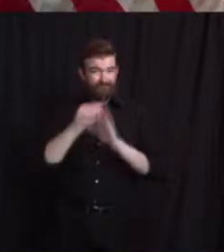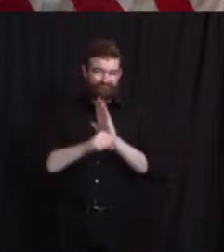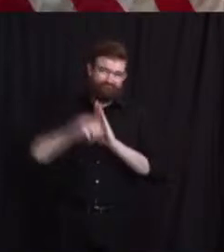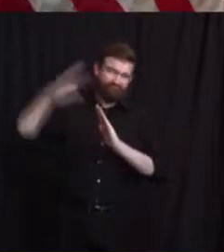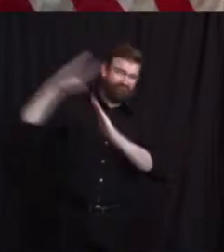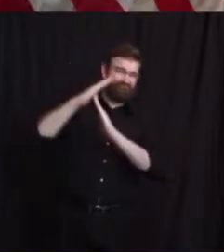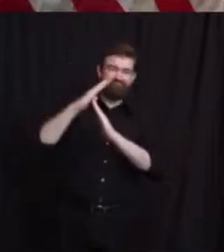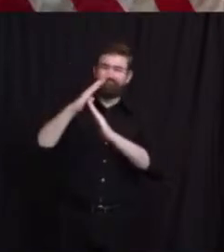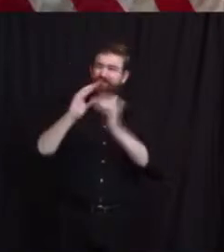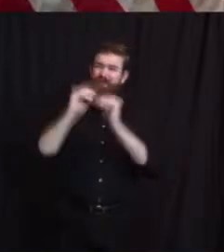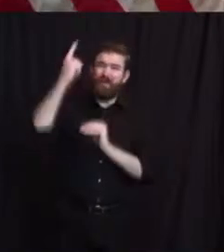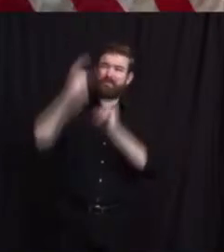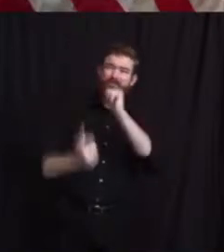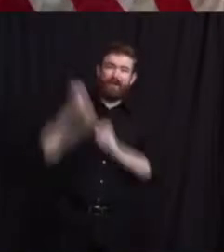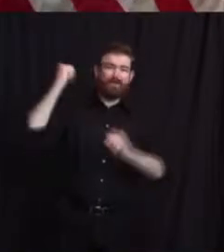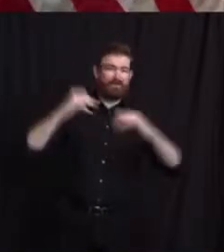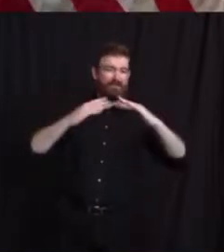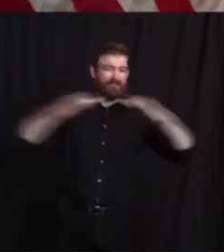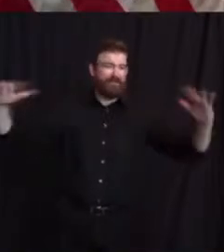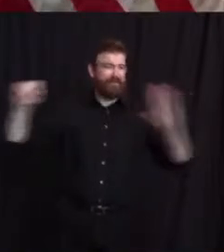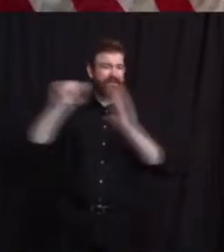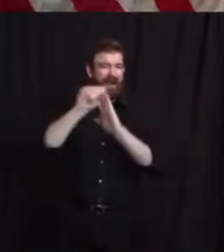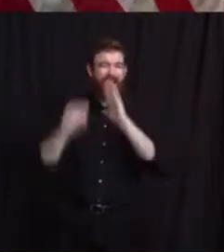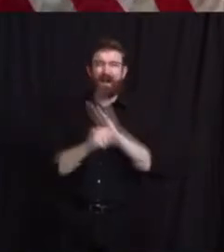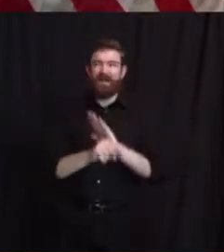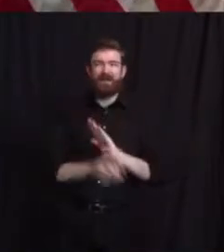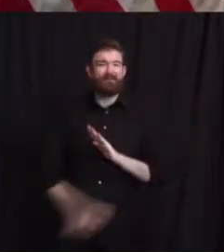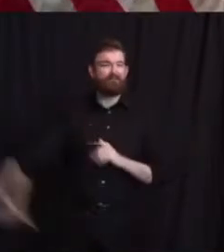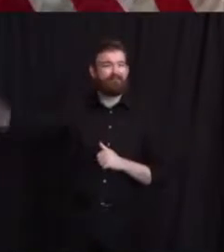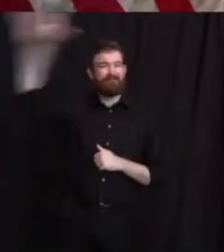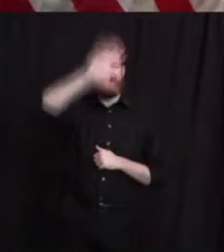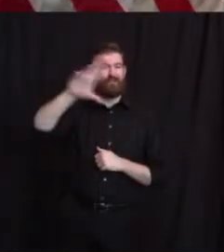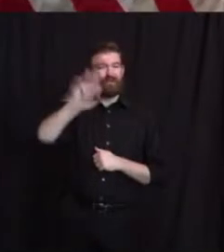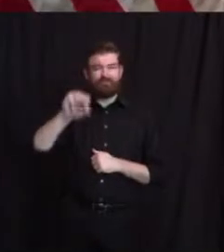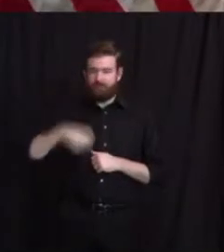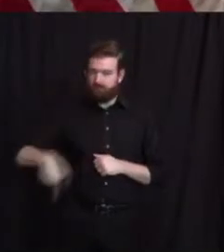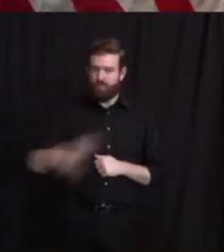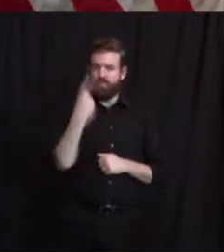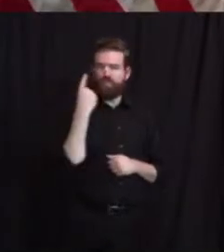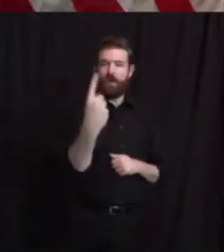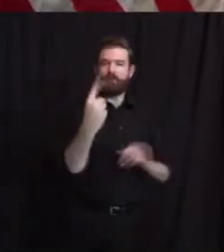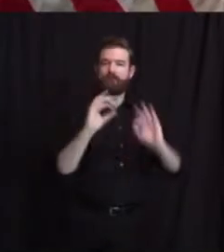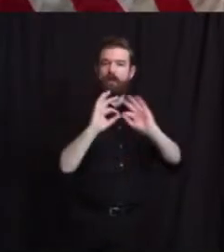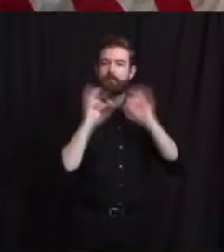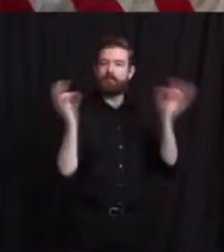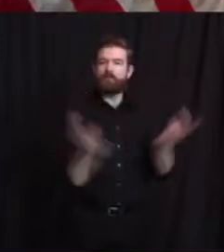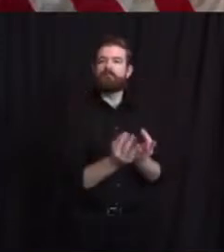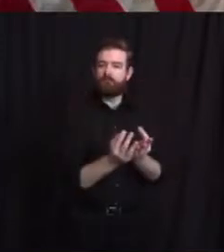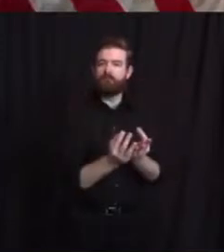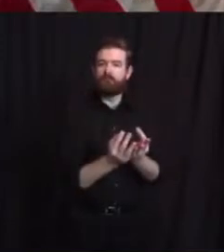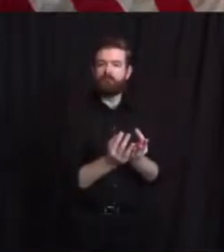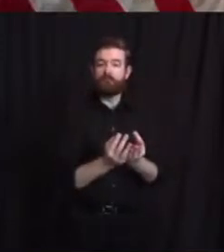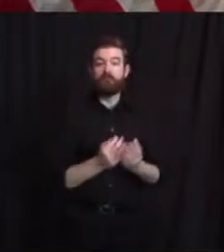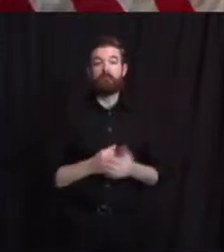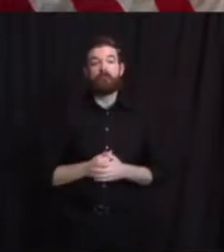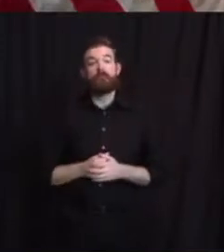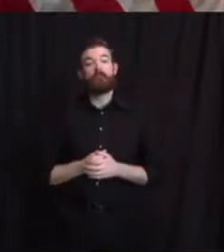to details on the coming days in a minute. I think we'll start over here. Dustin, I think you're first up on this side. Thank